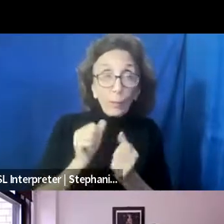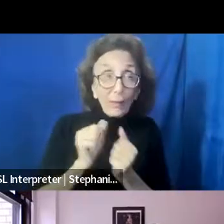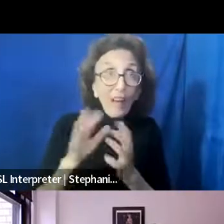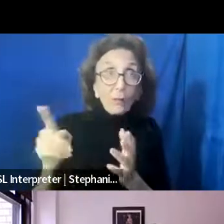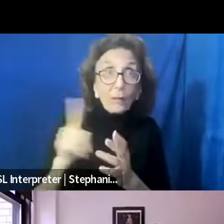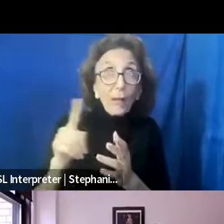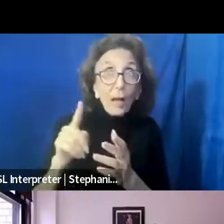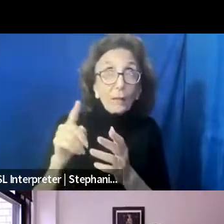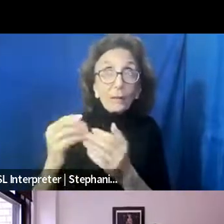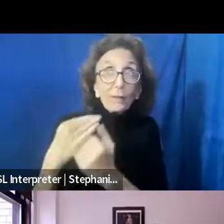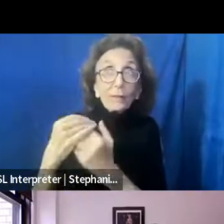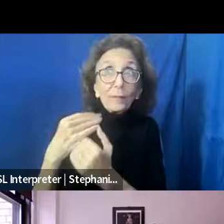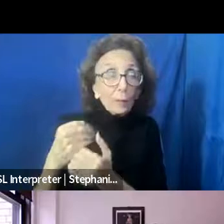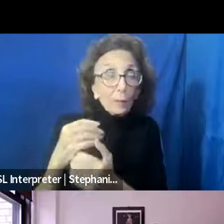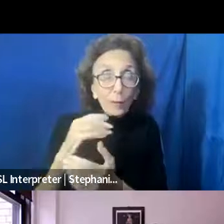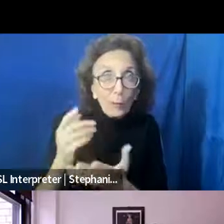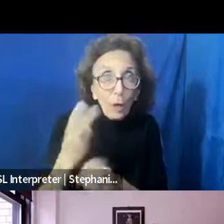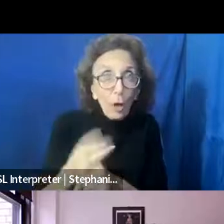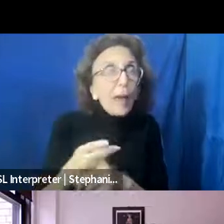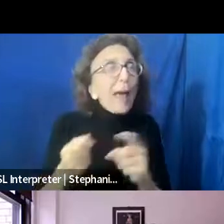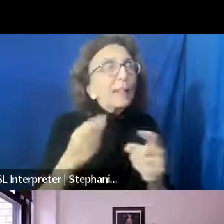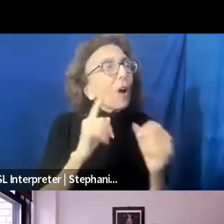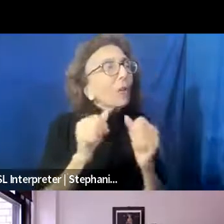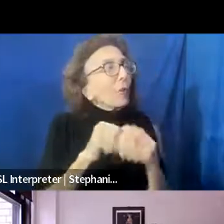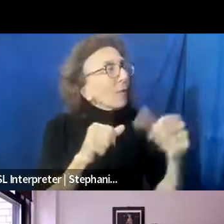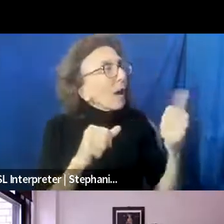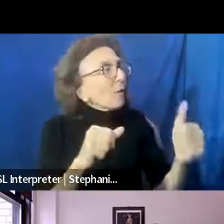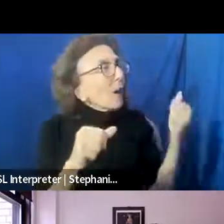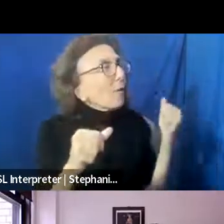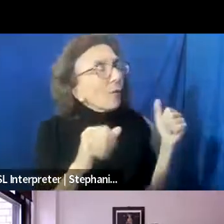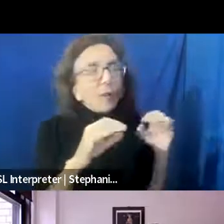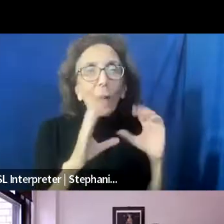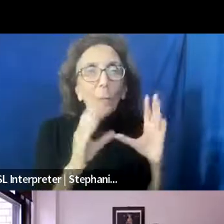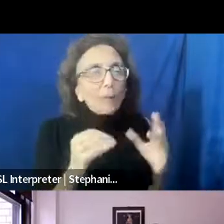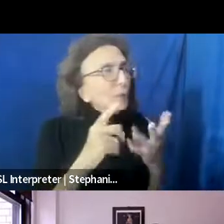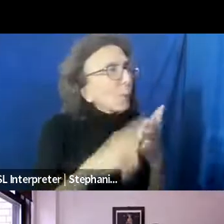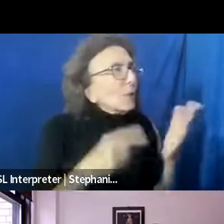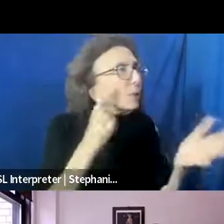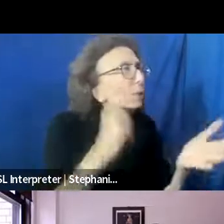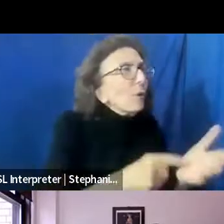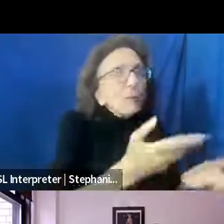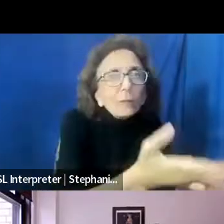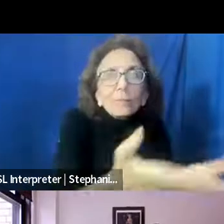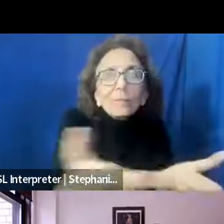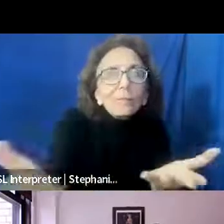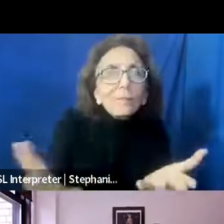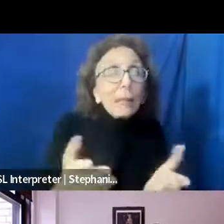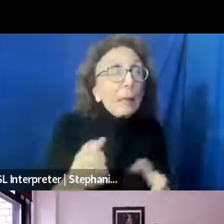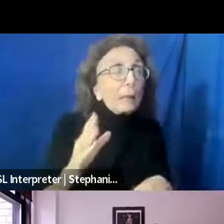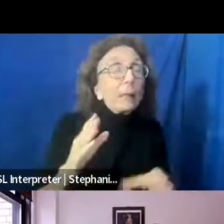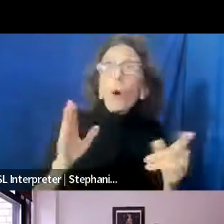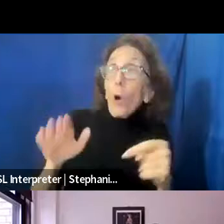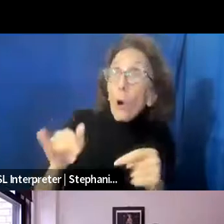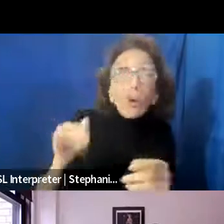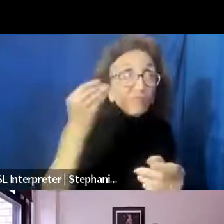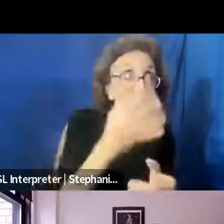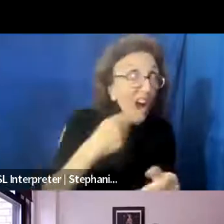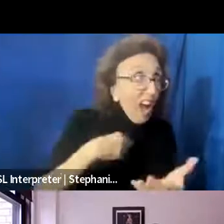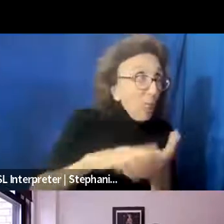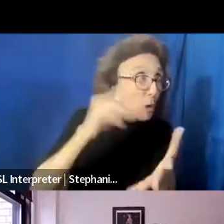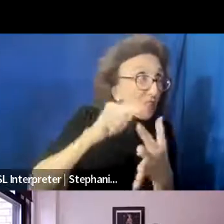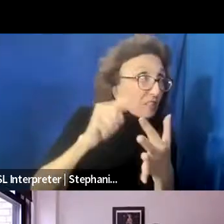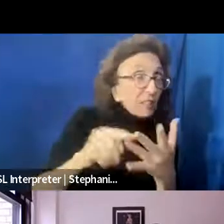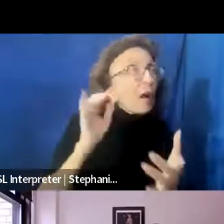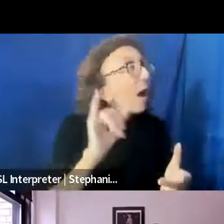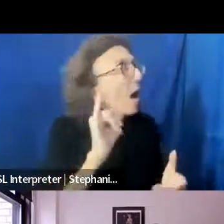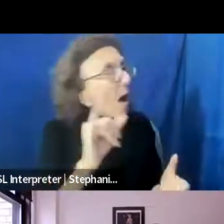your peers is obviously always like, what are you finding out there? You know, hey guys, heads up, this is what I'm learning out here. You know, I